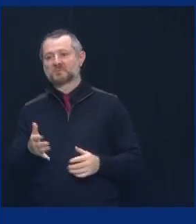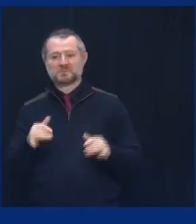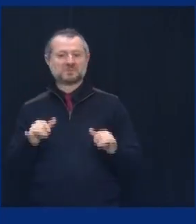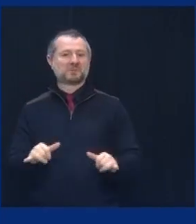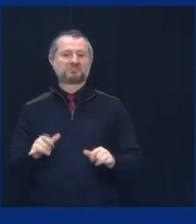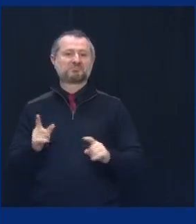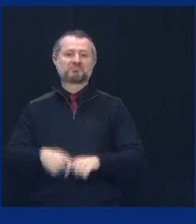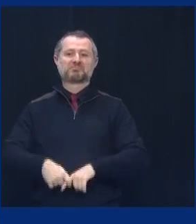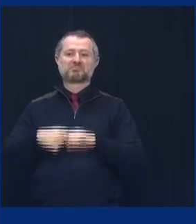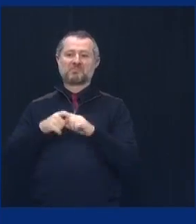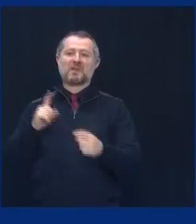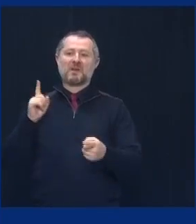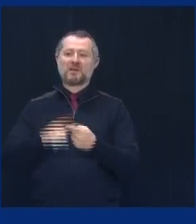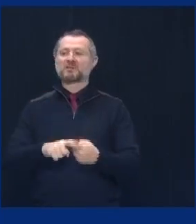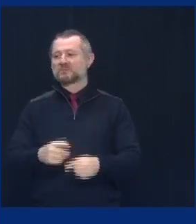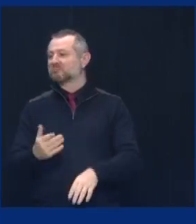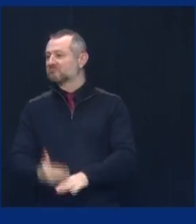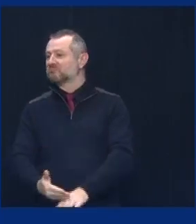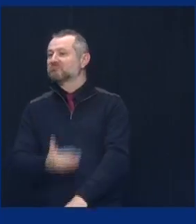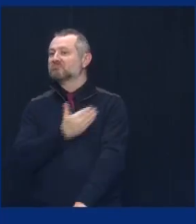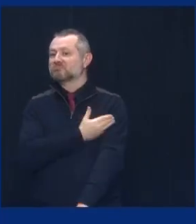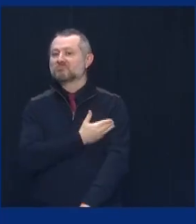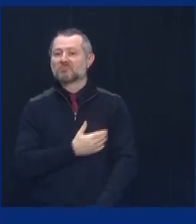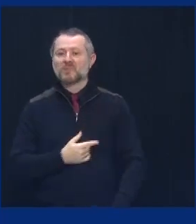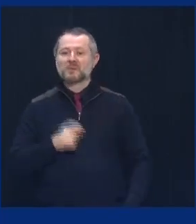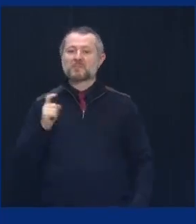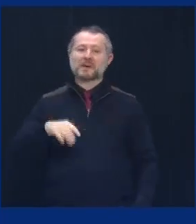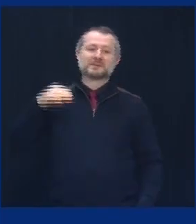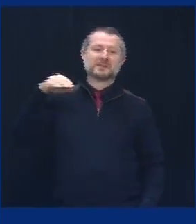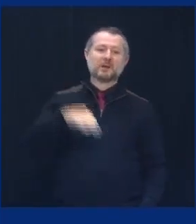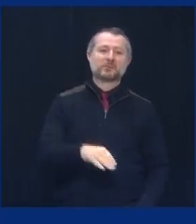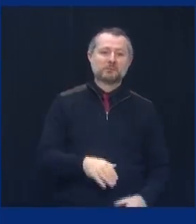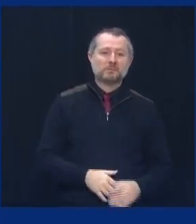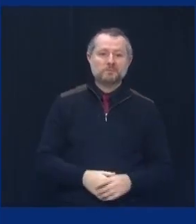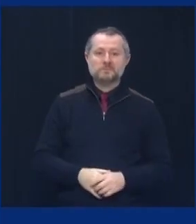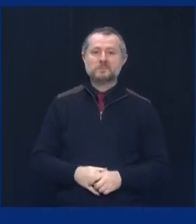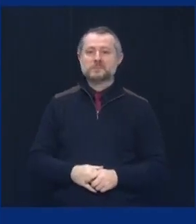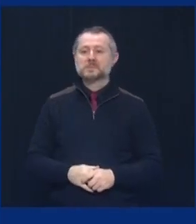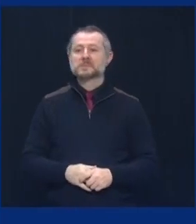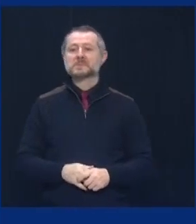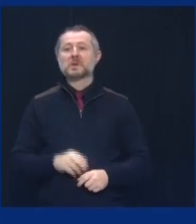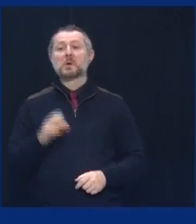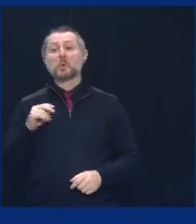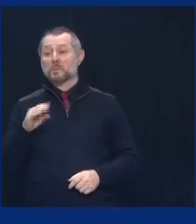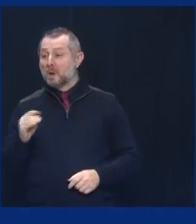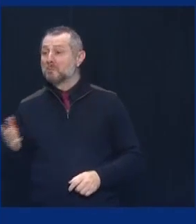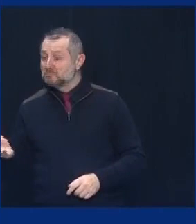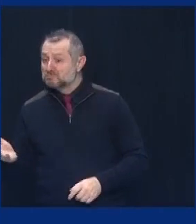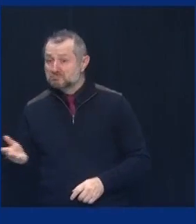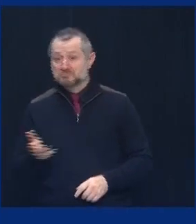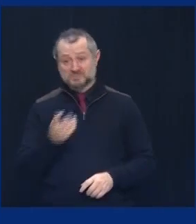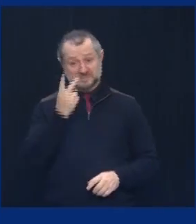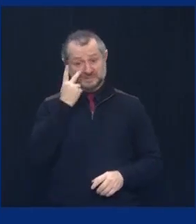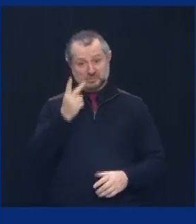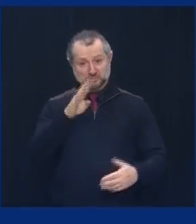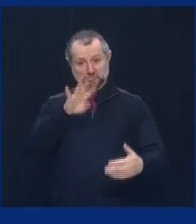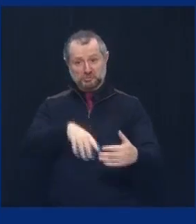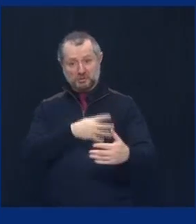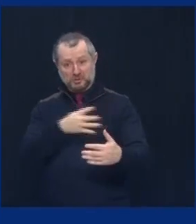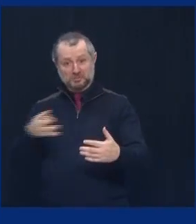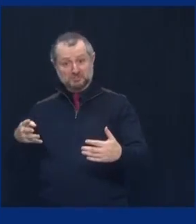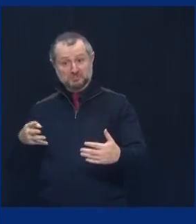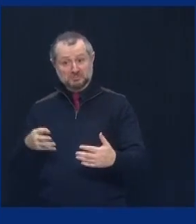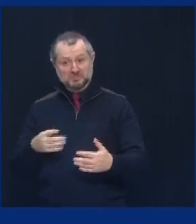until we see a change, until we see a decline, and that's not happening, so no. But Michael, if you look at that chart, you see sports, can we go back to